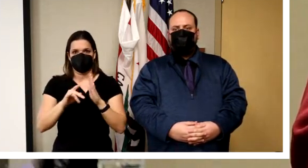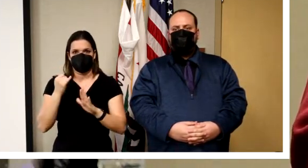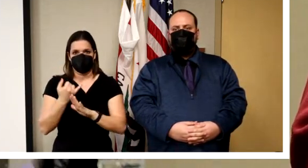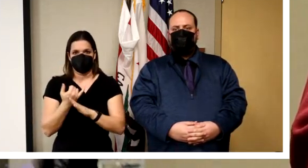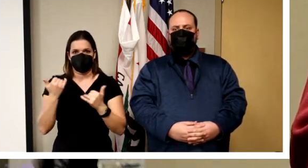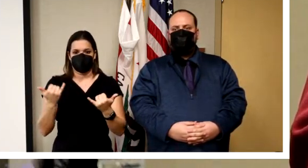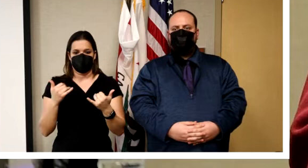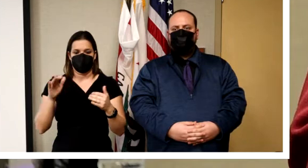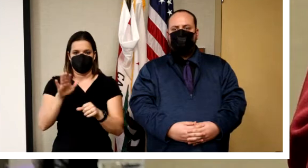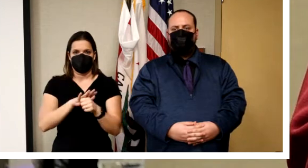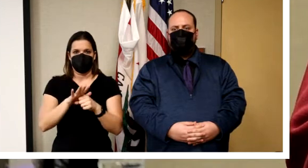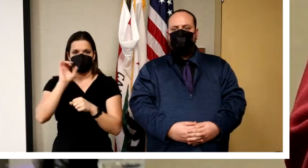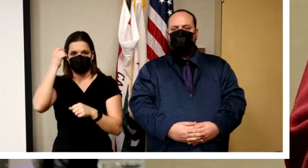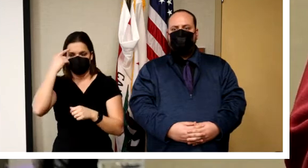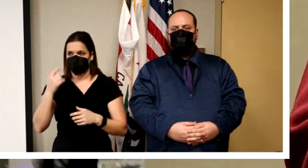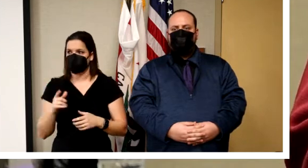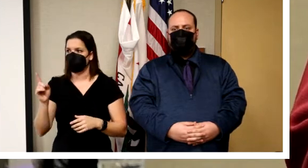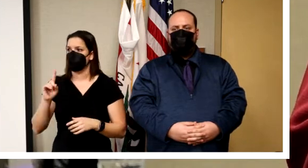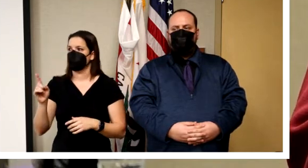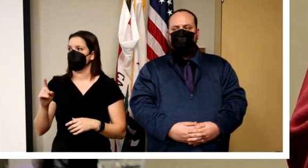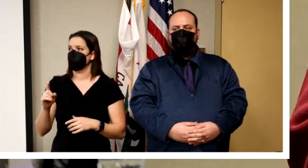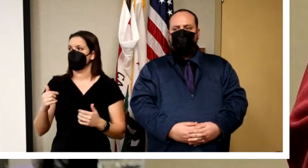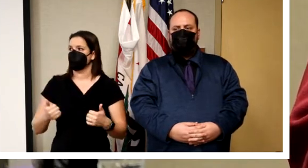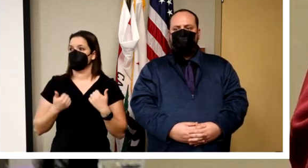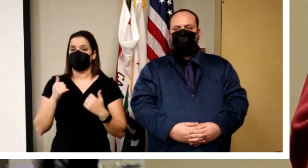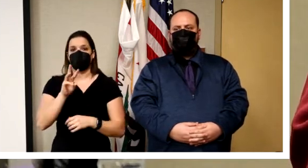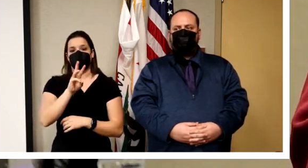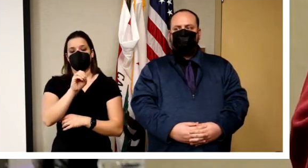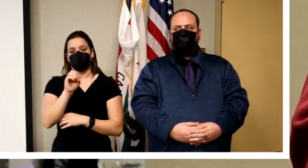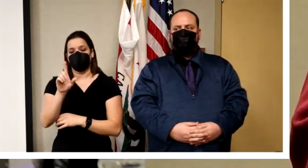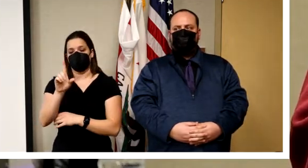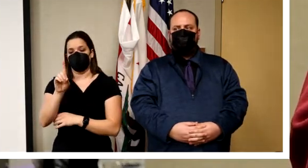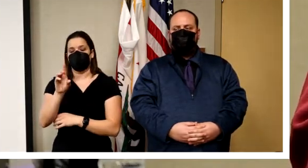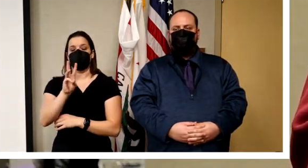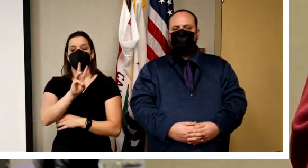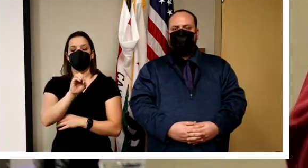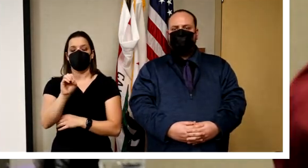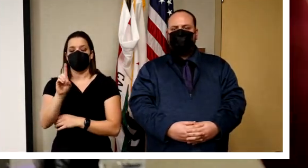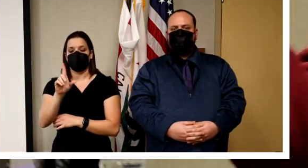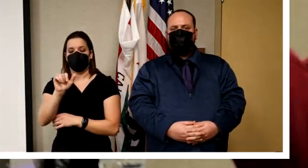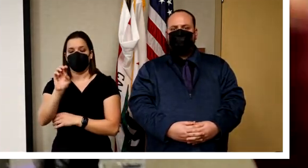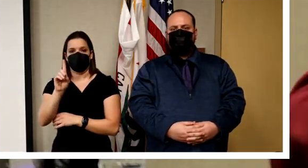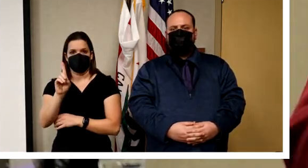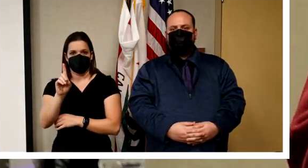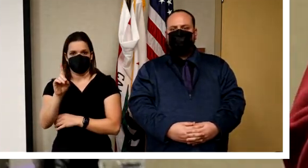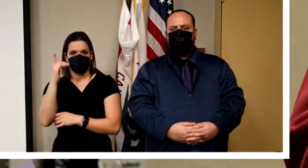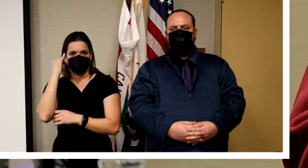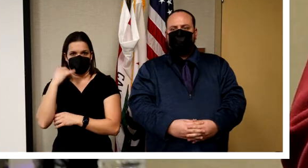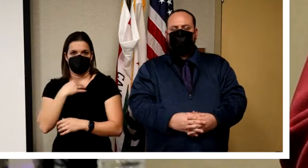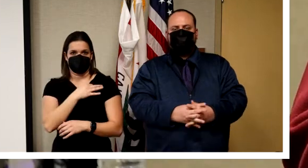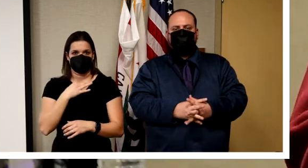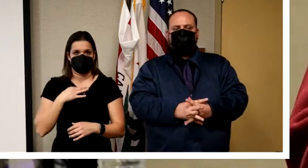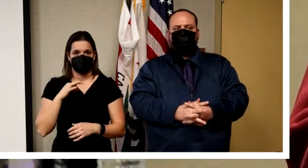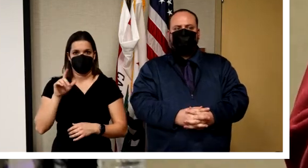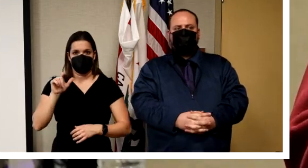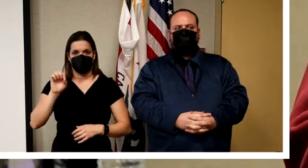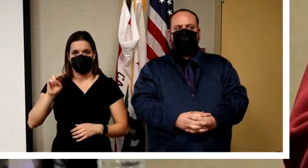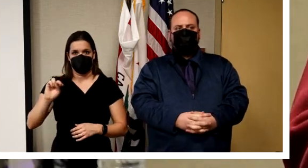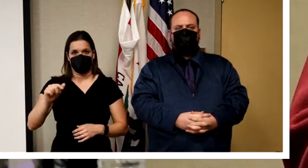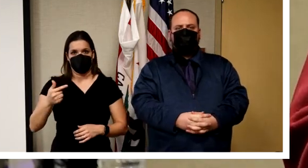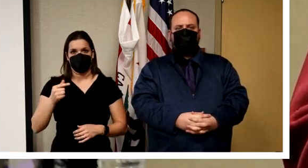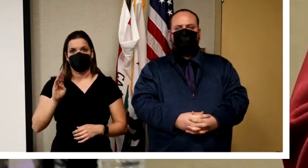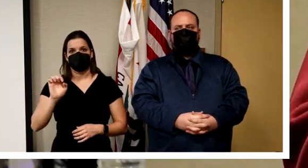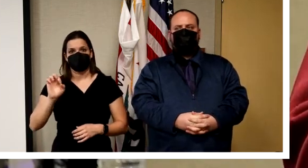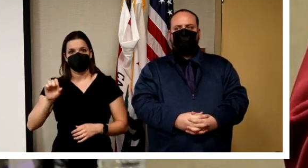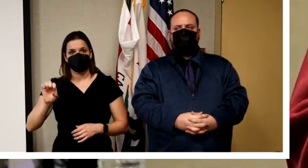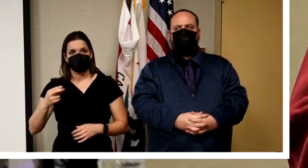of local government stuff. So And where are you headquartered? I live in Woodland, California, and so I have staff in Long Beach and 2 people in Sacramento.